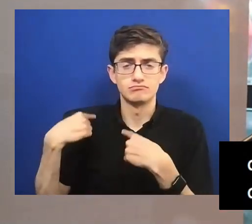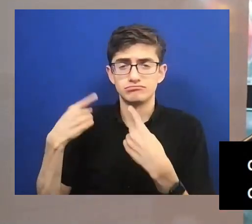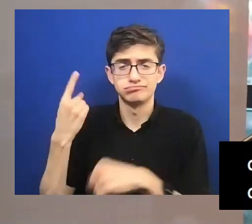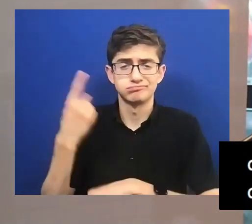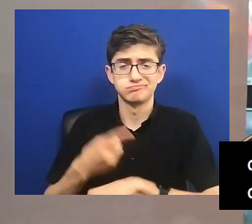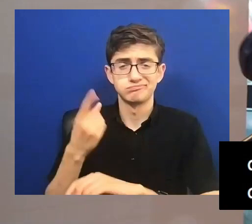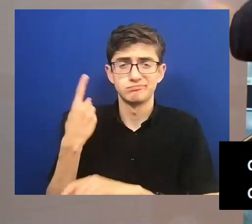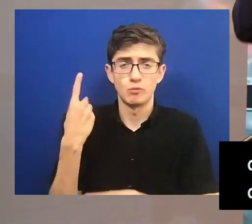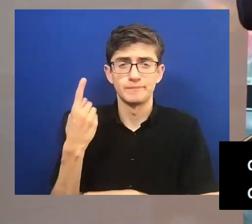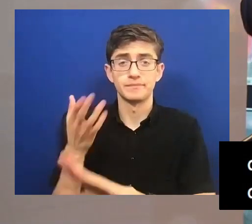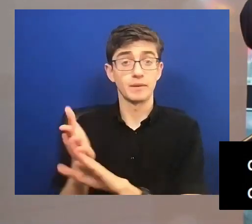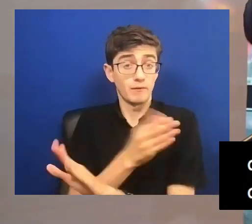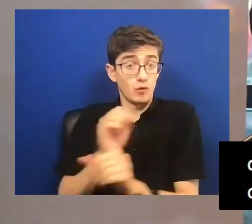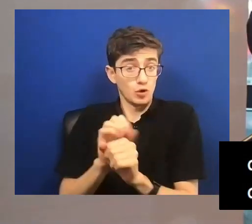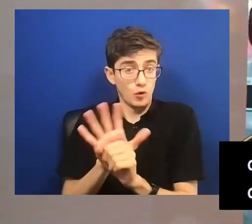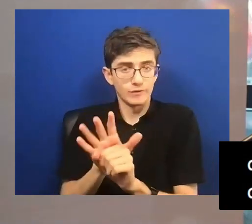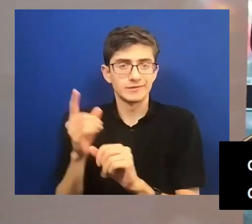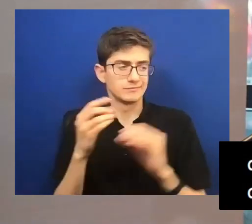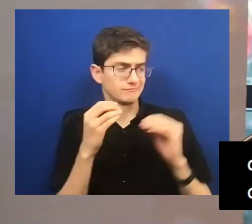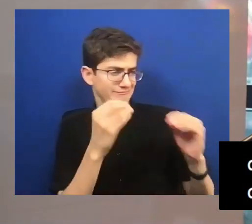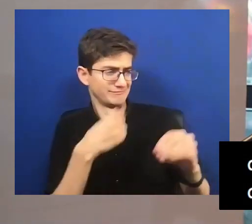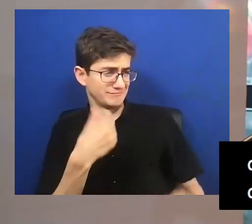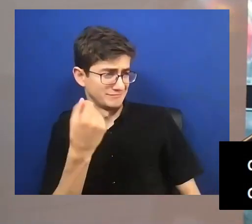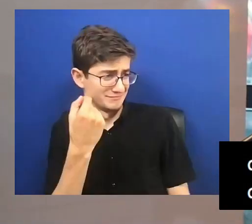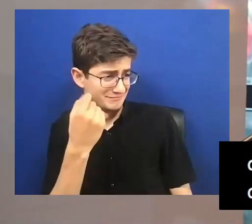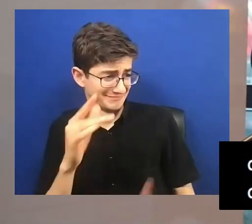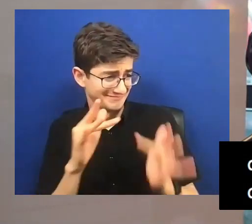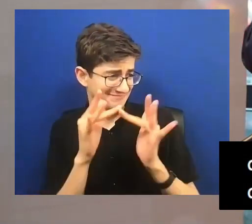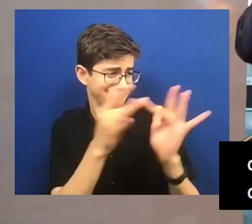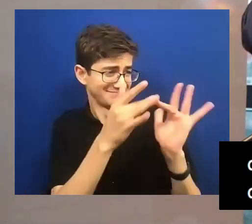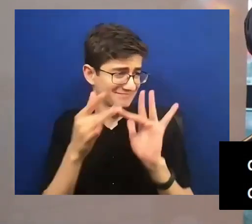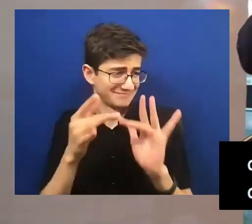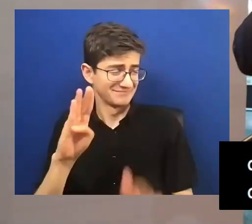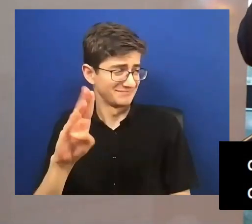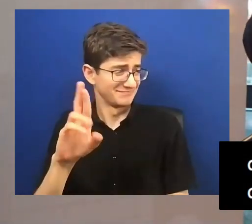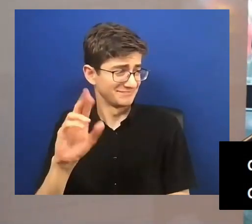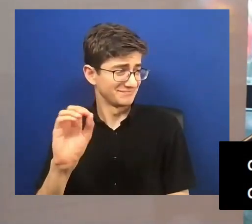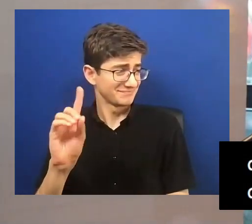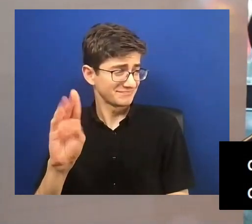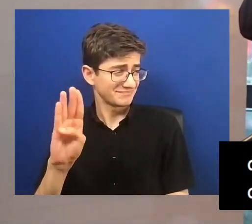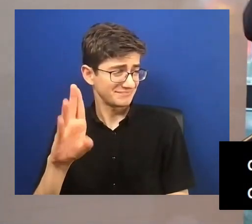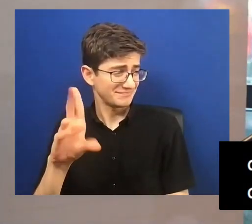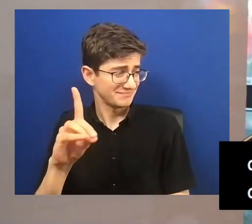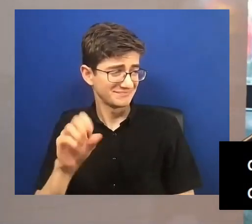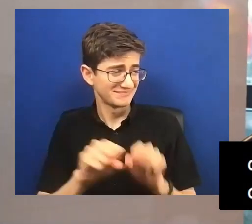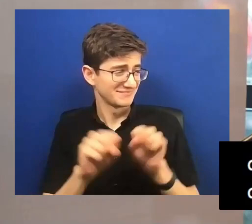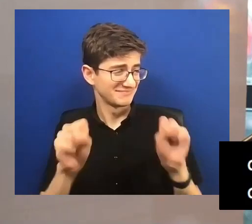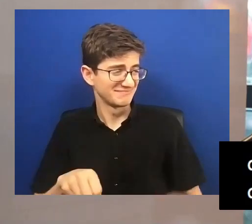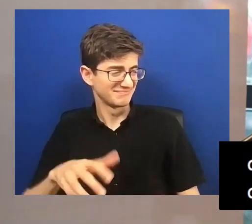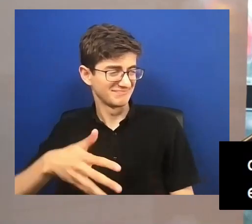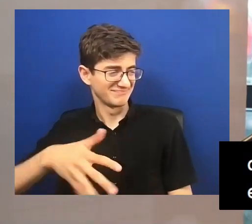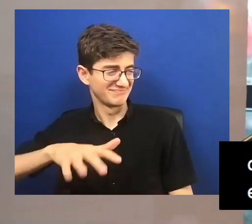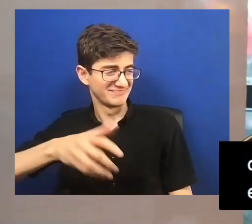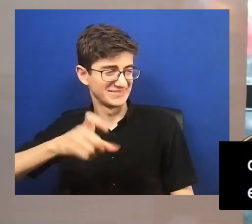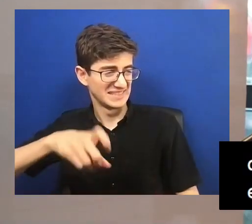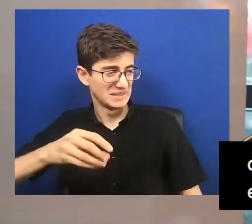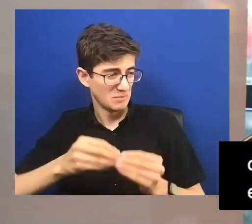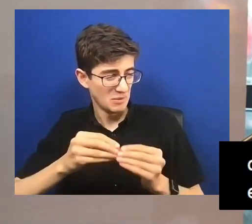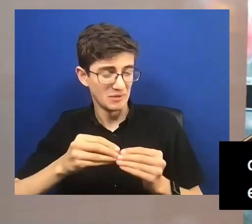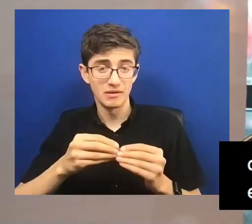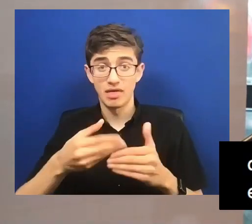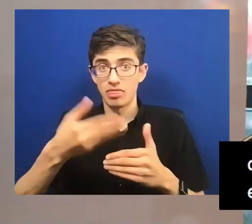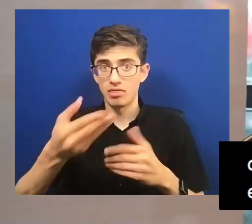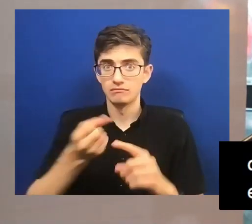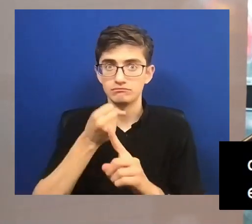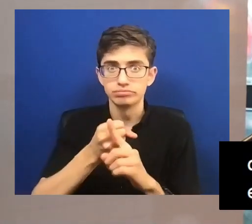and he was educating me, that the broadband system that we have is ineffective and we need to do more. And when the pandemic hit, we understood how